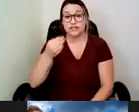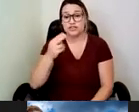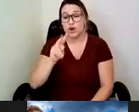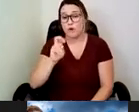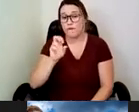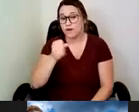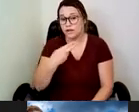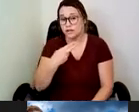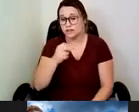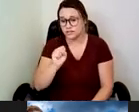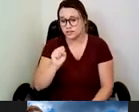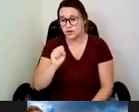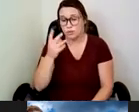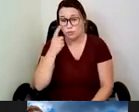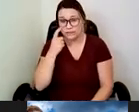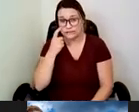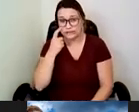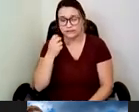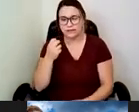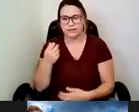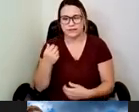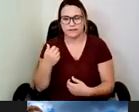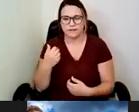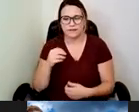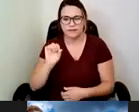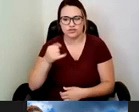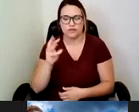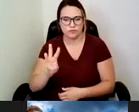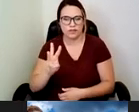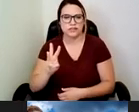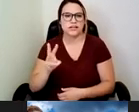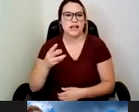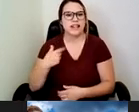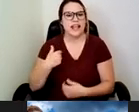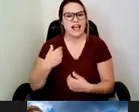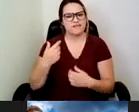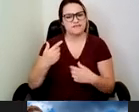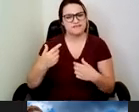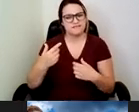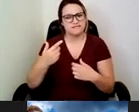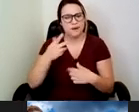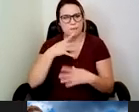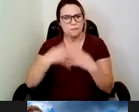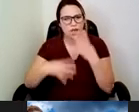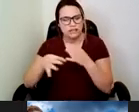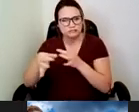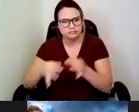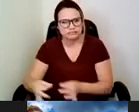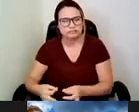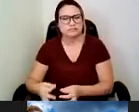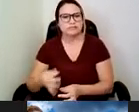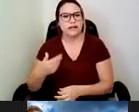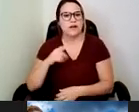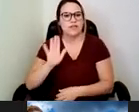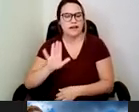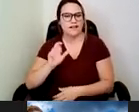blood products and what they can and can't have. My living will could say, do everything, never stop. So there are letters of intent